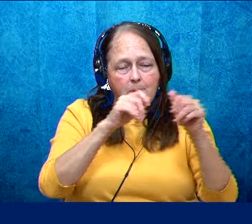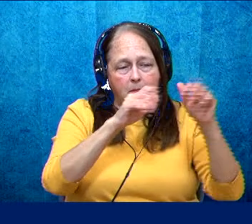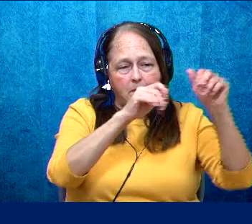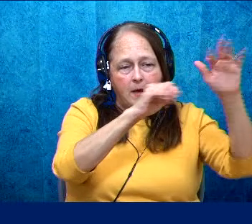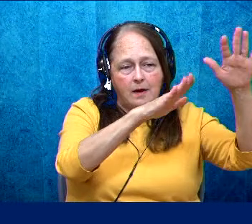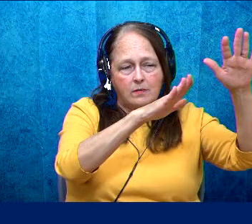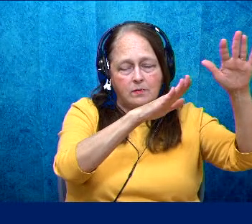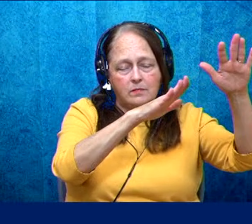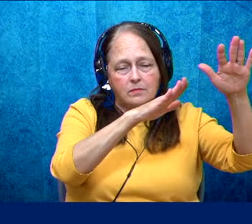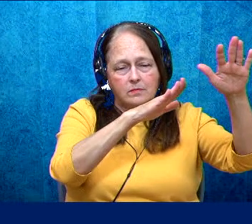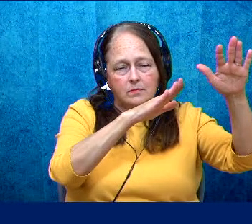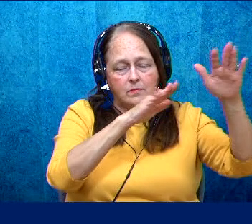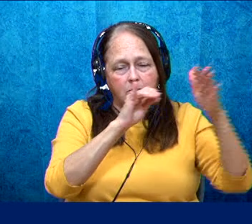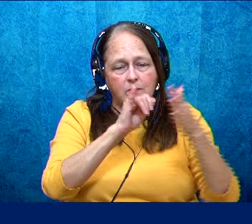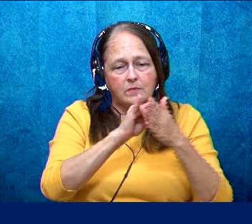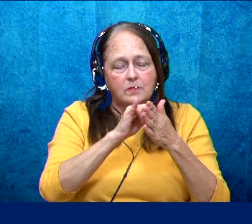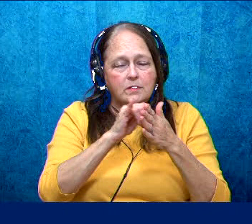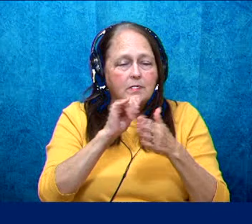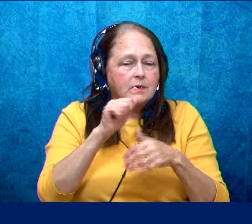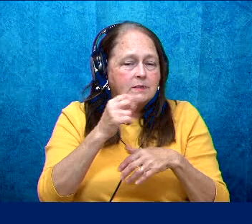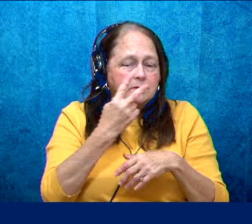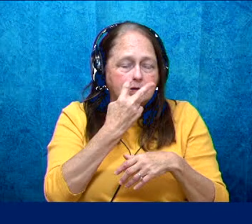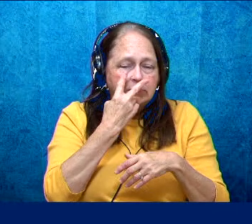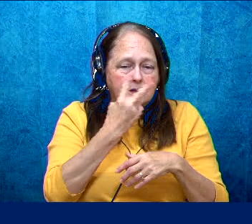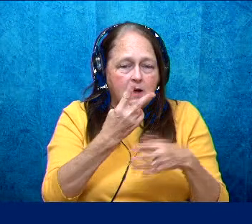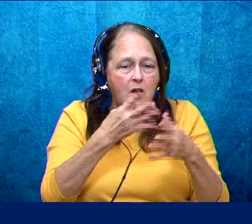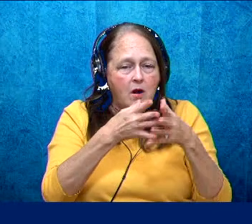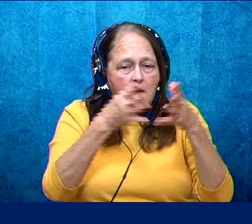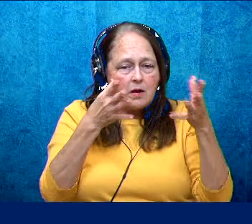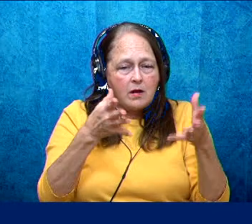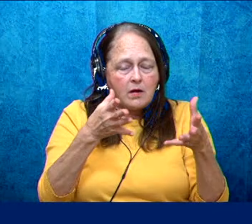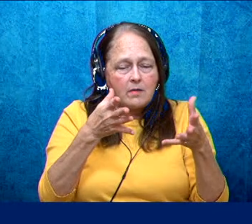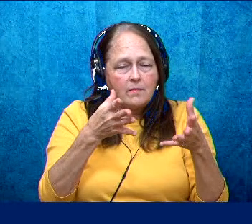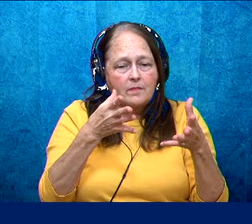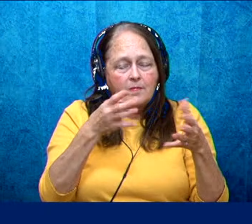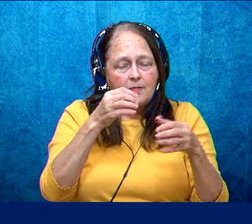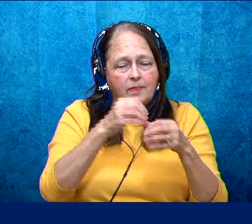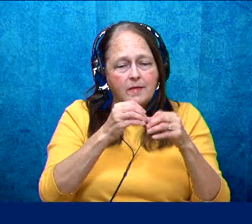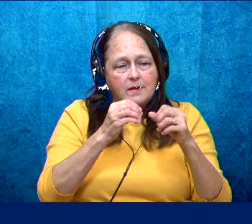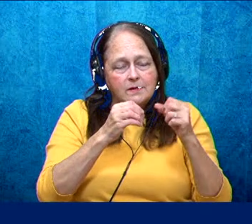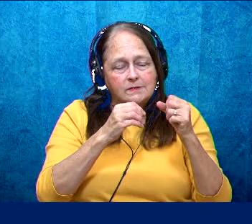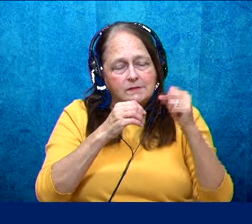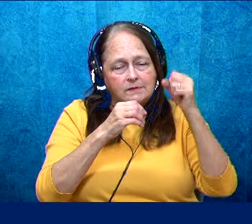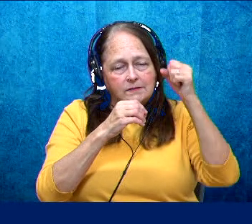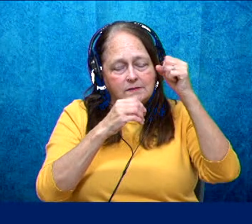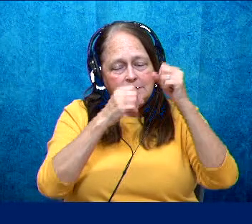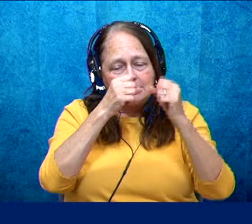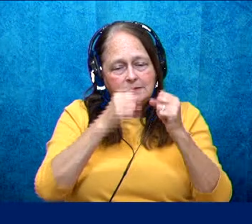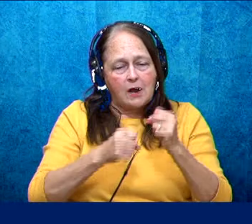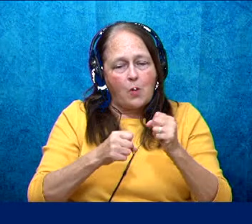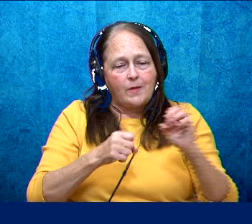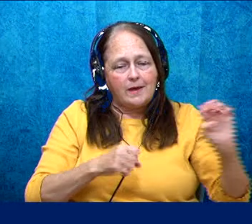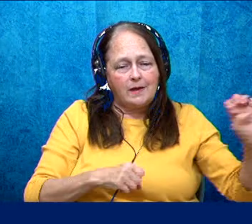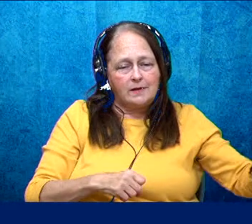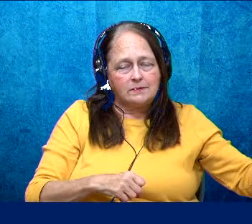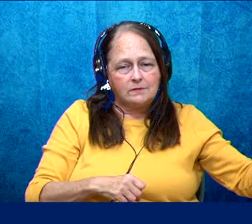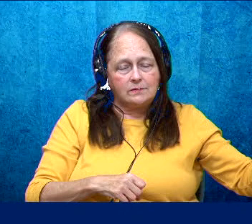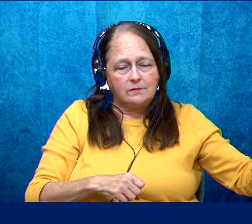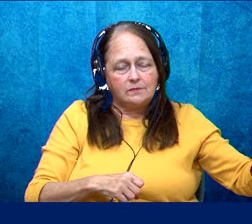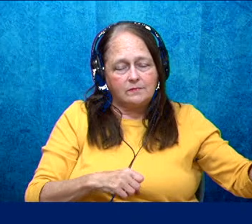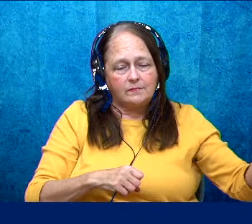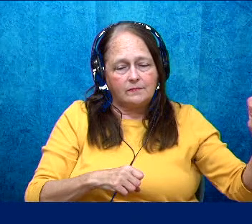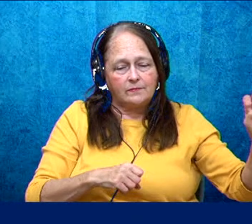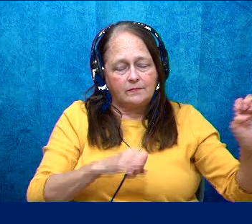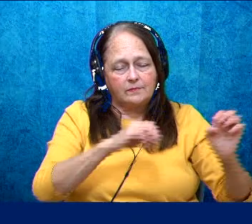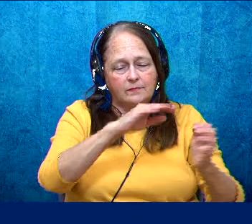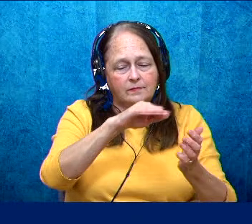or plateau region. And we can see that there's quite a bit of that in the southeast where the Central Asian republics are,